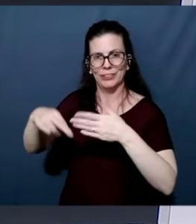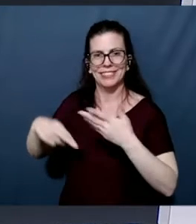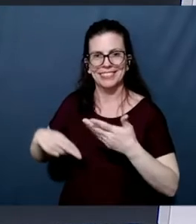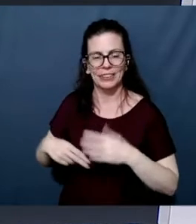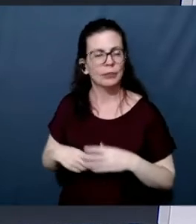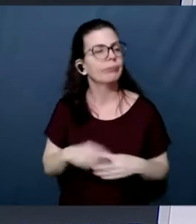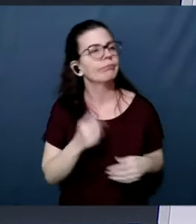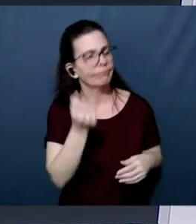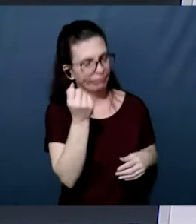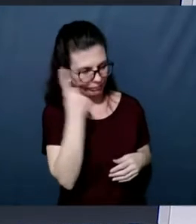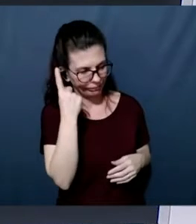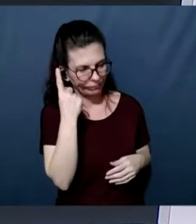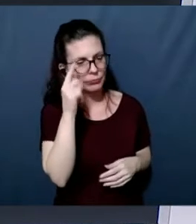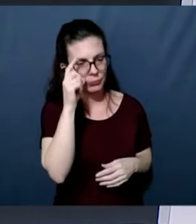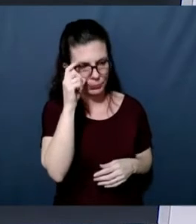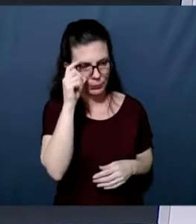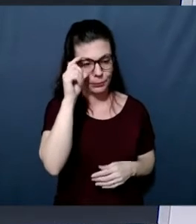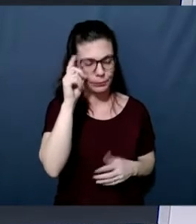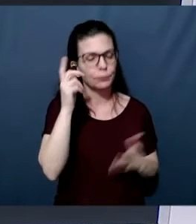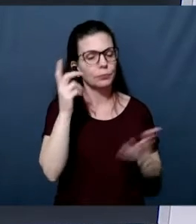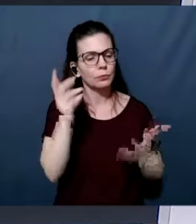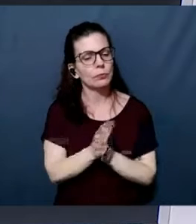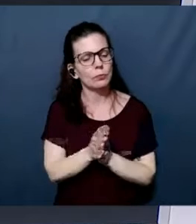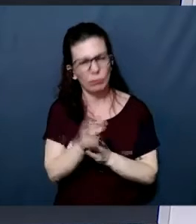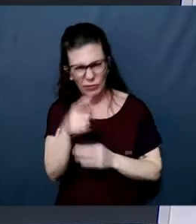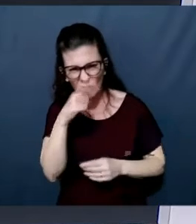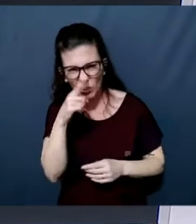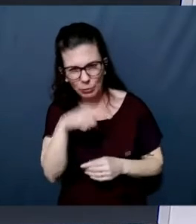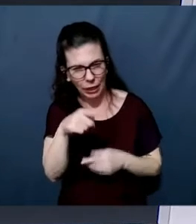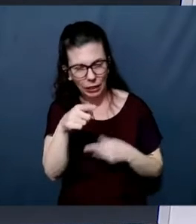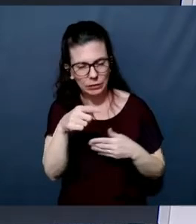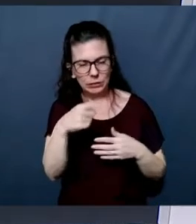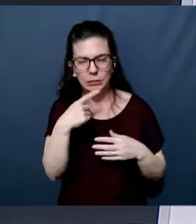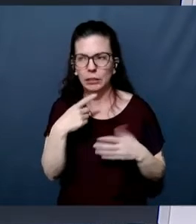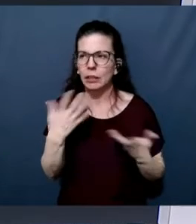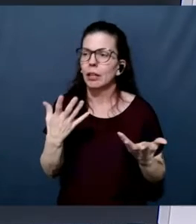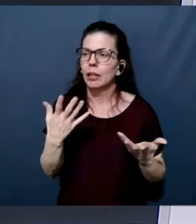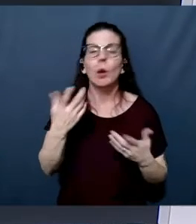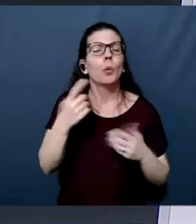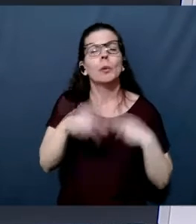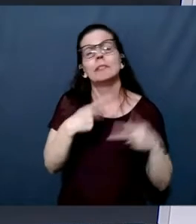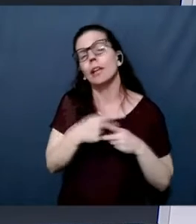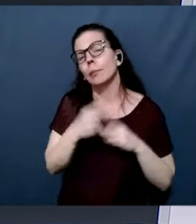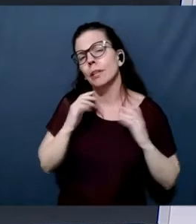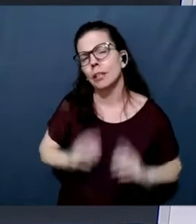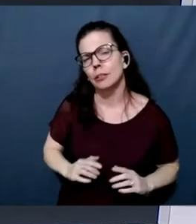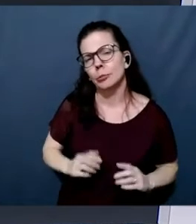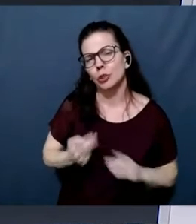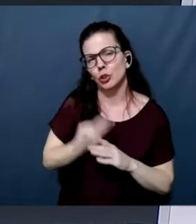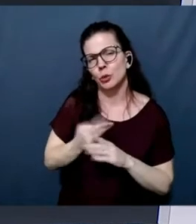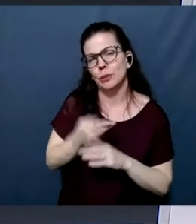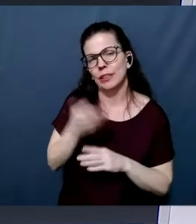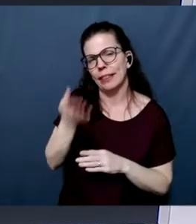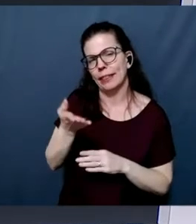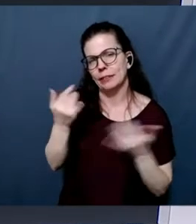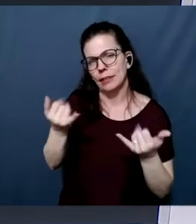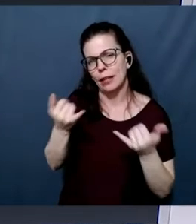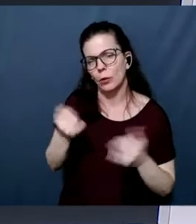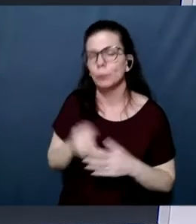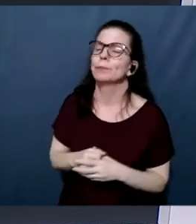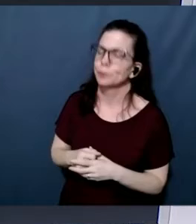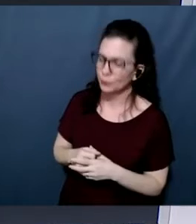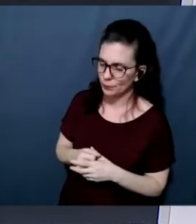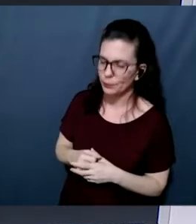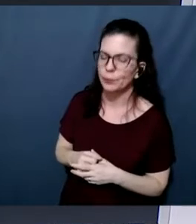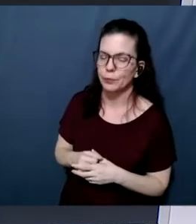So, can you tell me a little bit what sort of customers are using this today? Absolutely. So we,